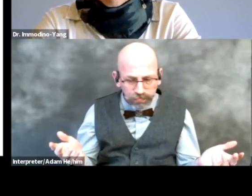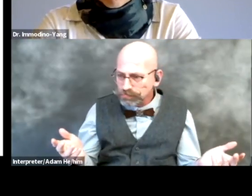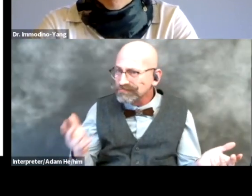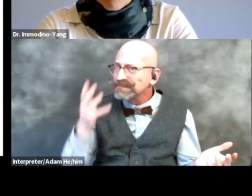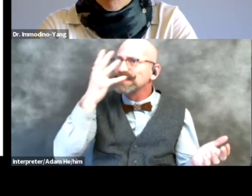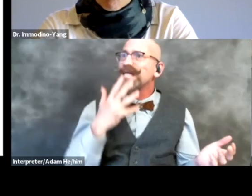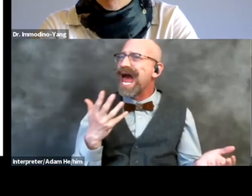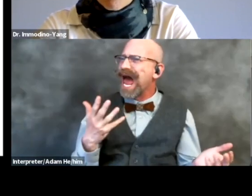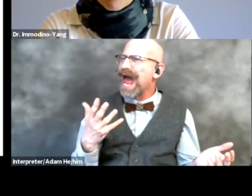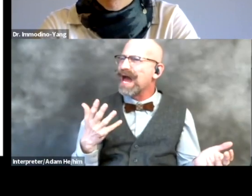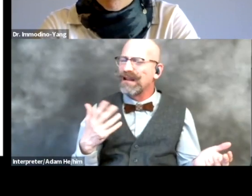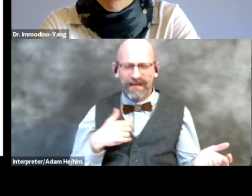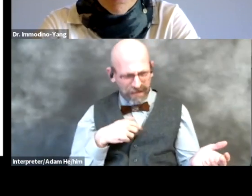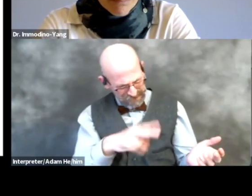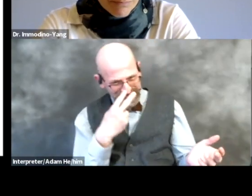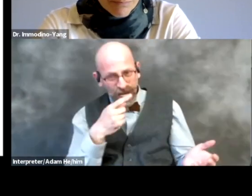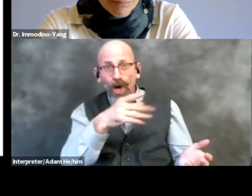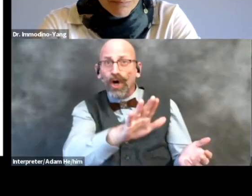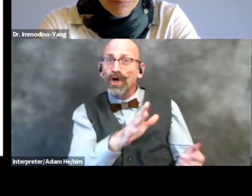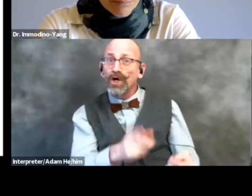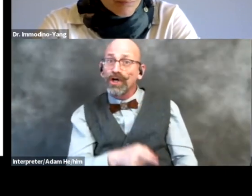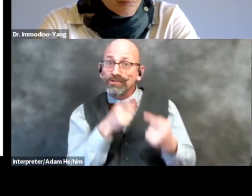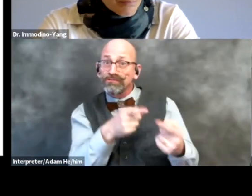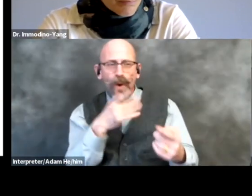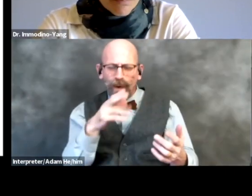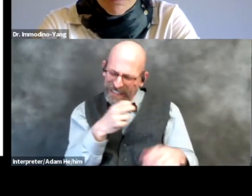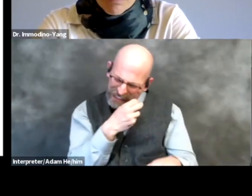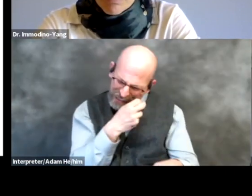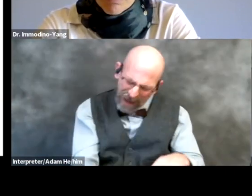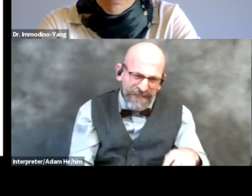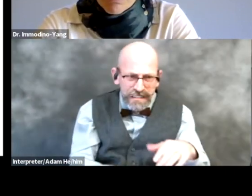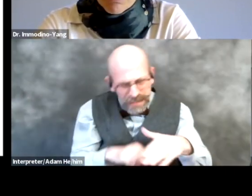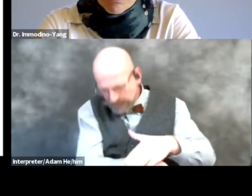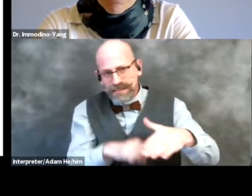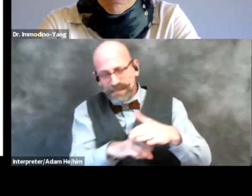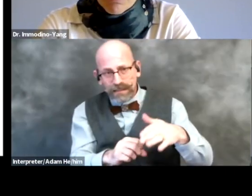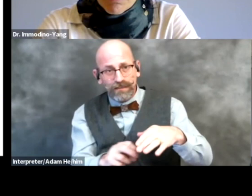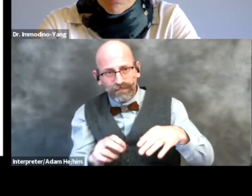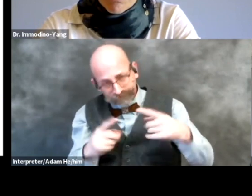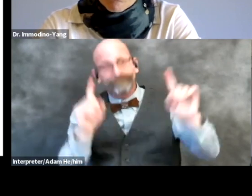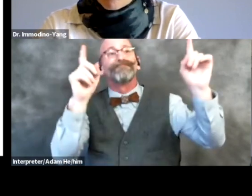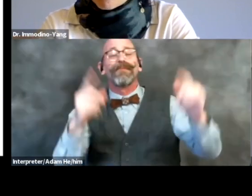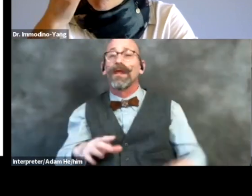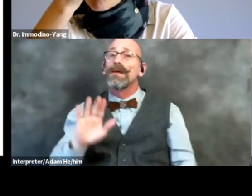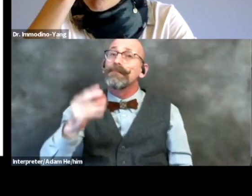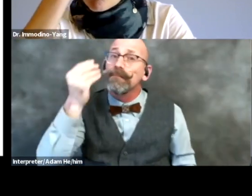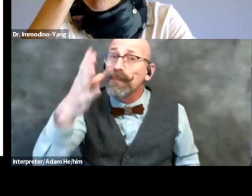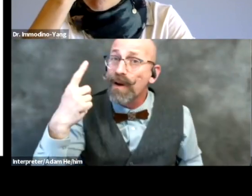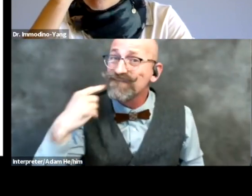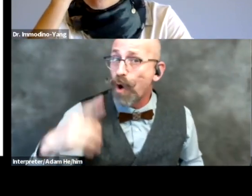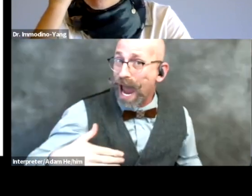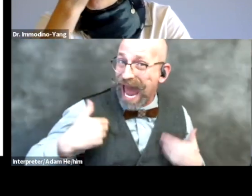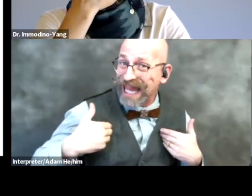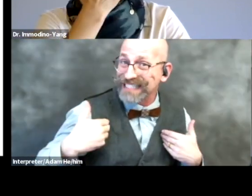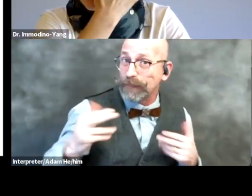difficult. For adolescents, these types of stories can trigger moments of deep reflection. They